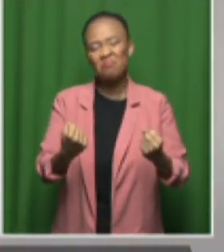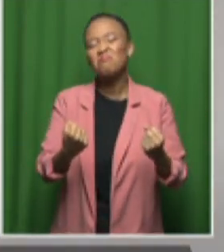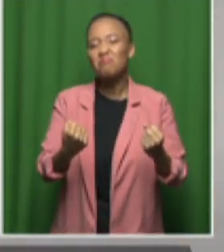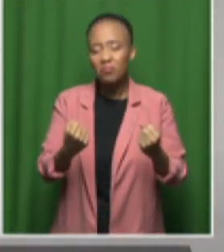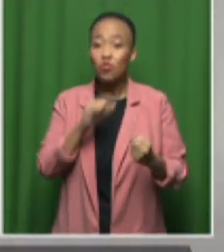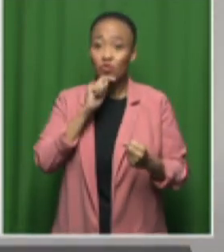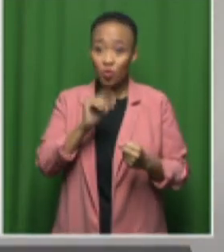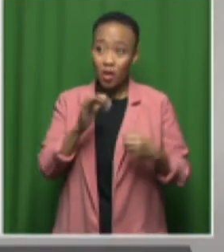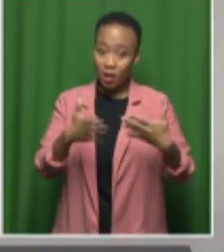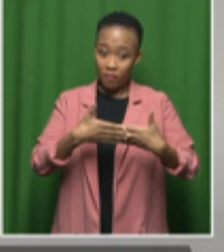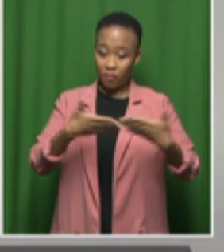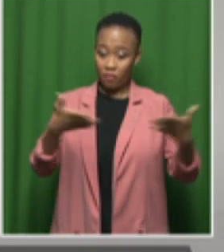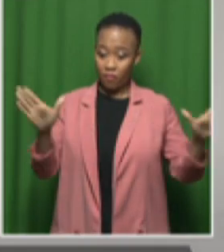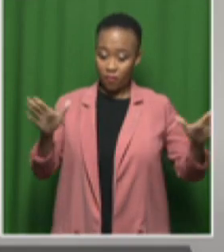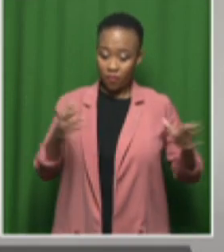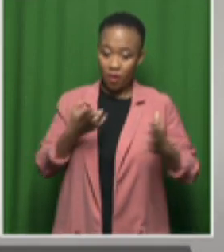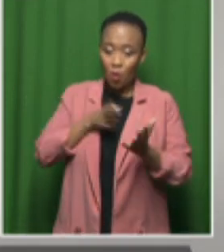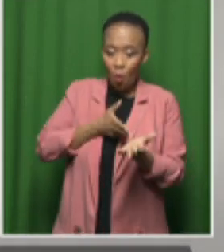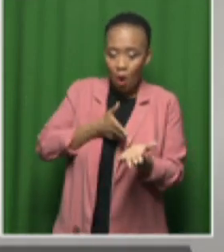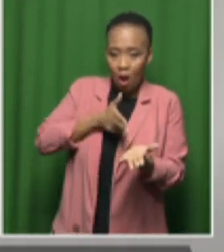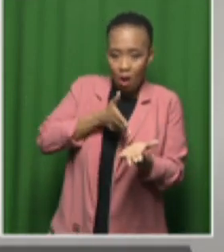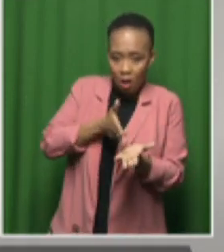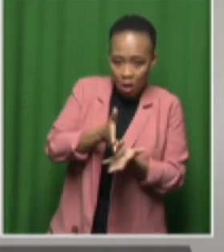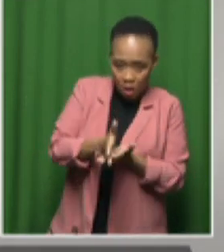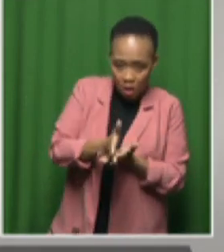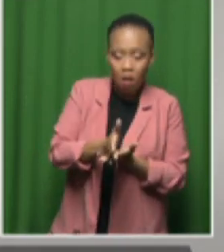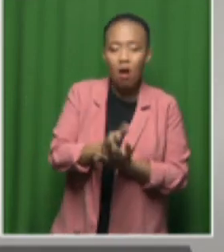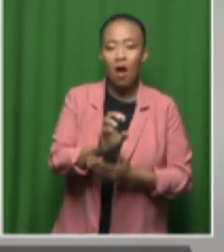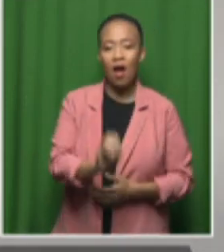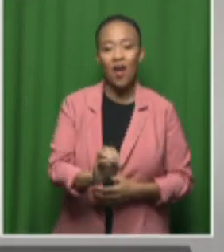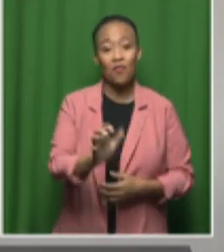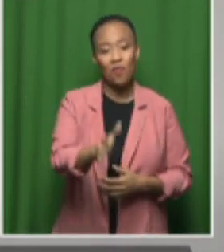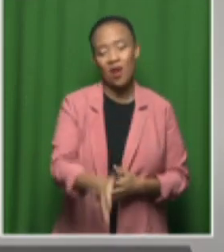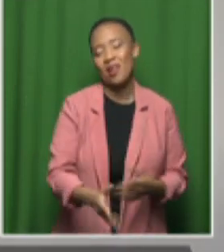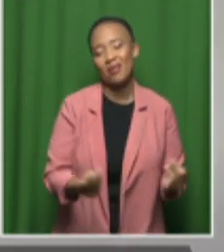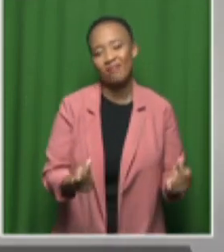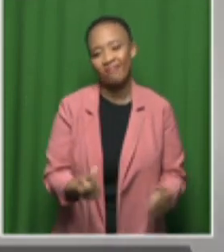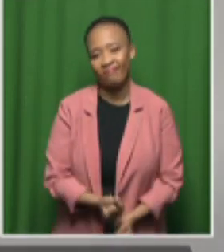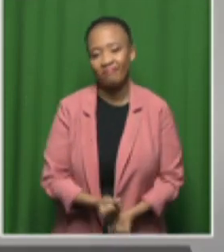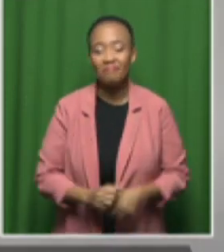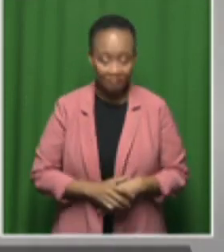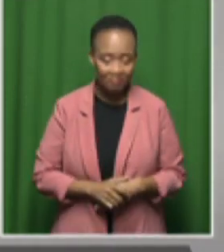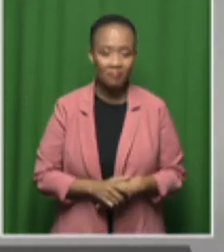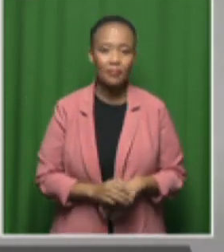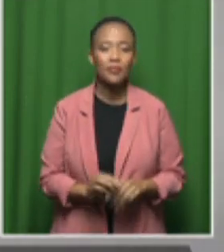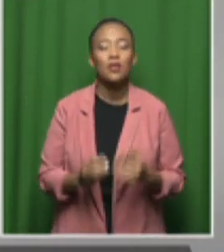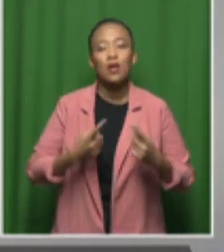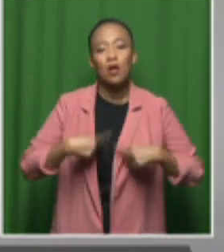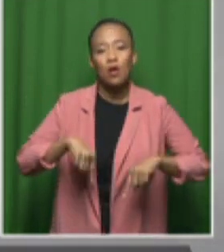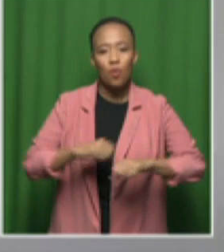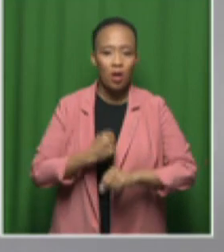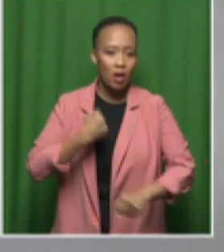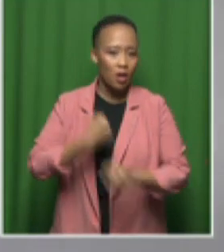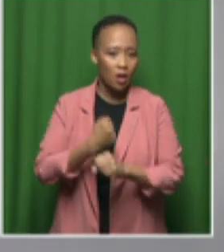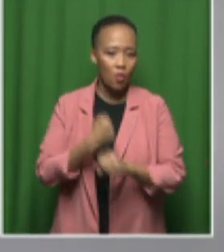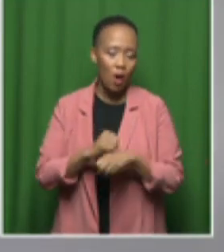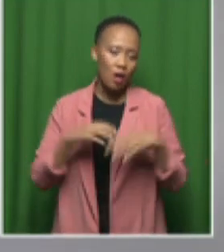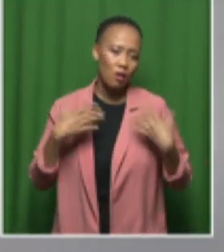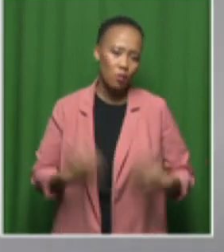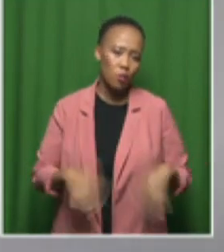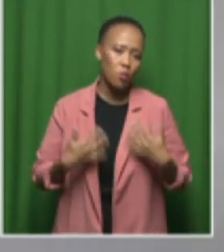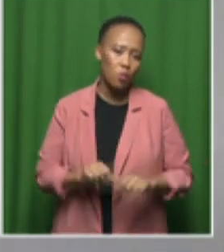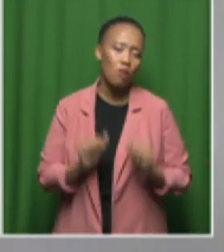And that was a journey. So very, very excited. I've worked with an incredible research team that we've been